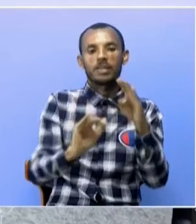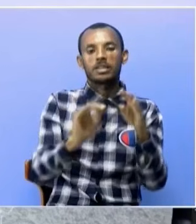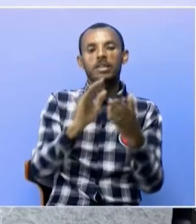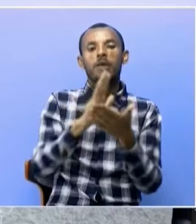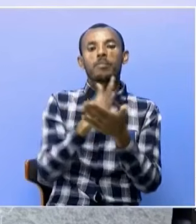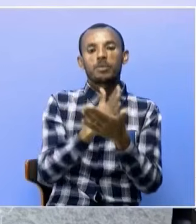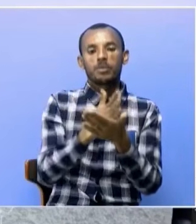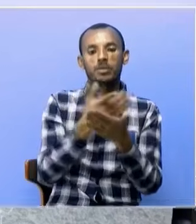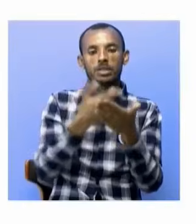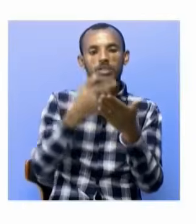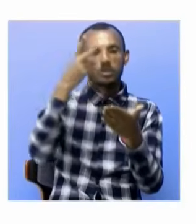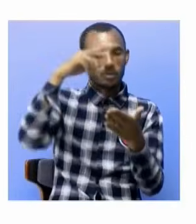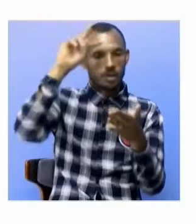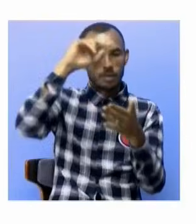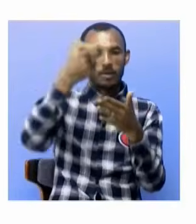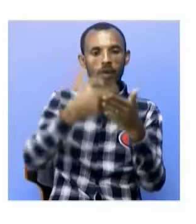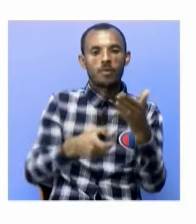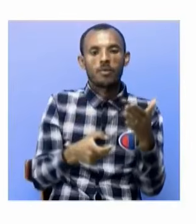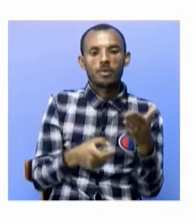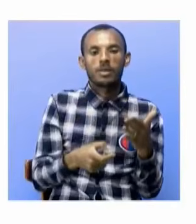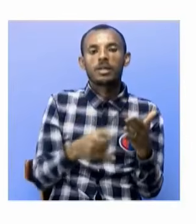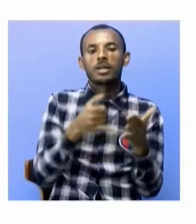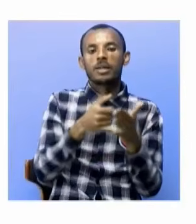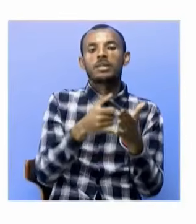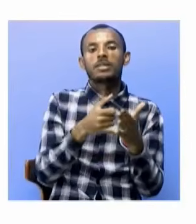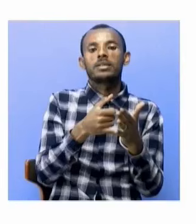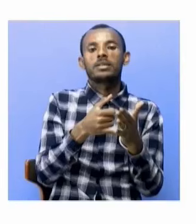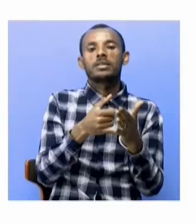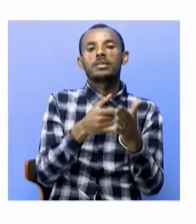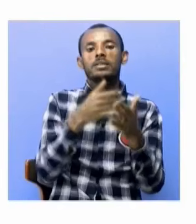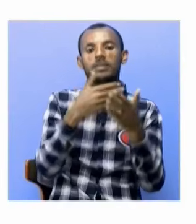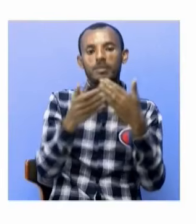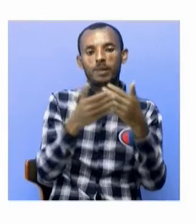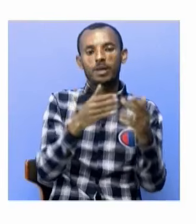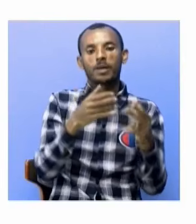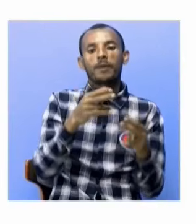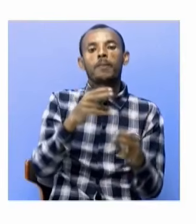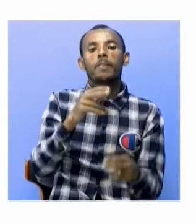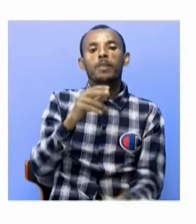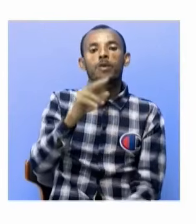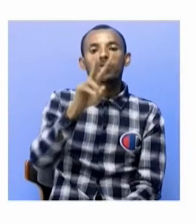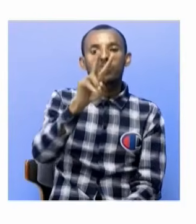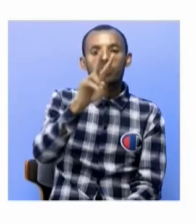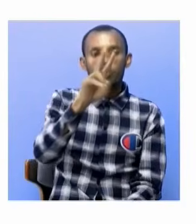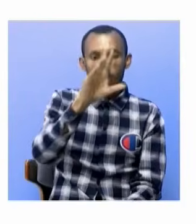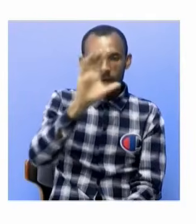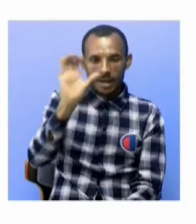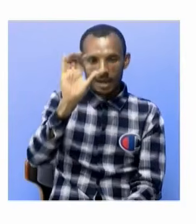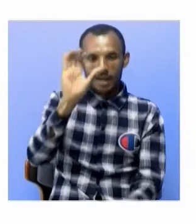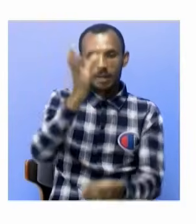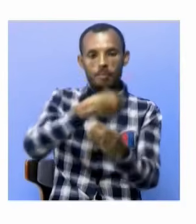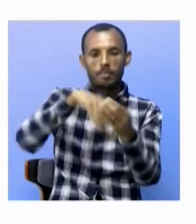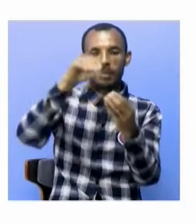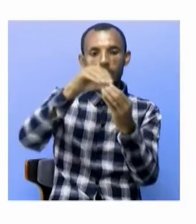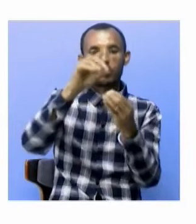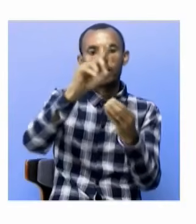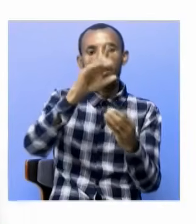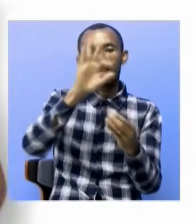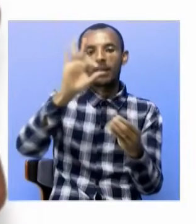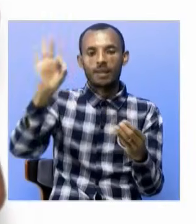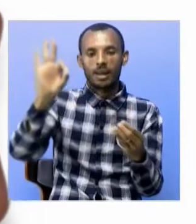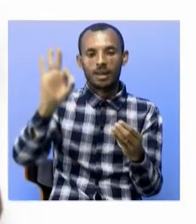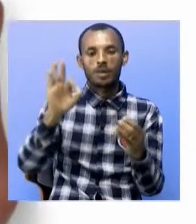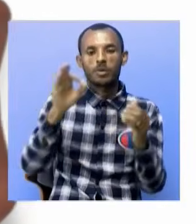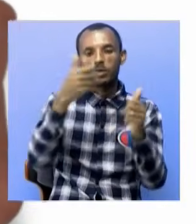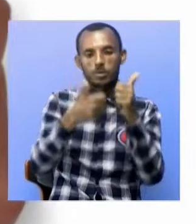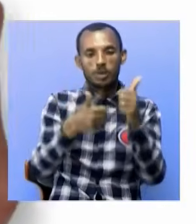squared values. So this is simply 200 plus 199, the result is